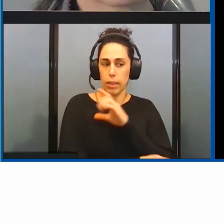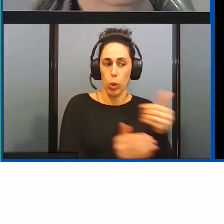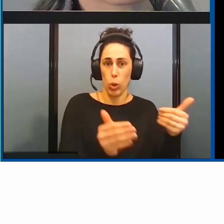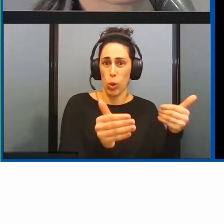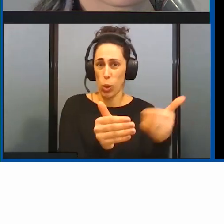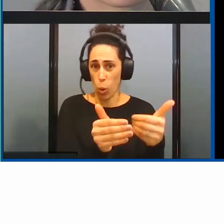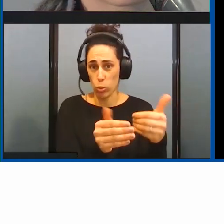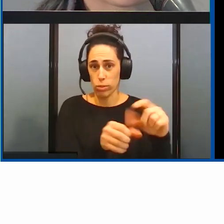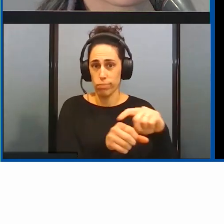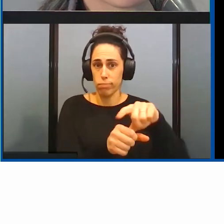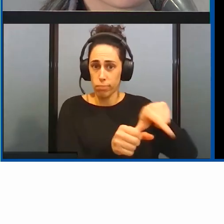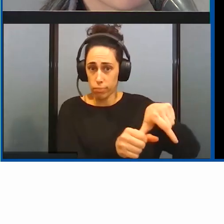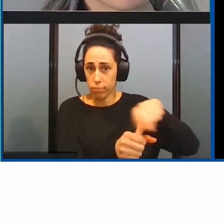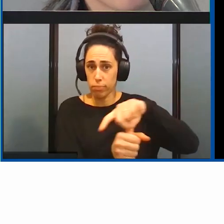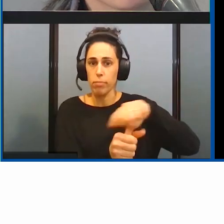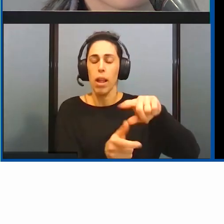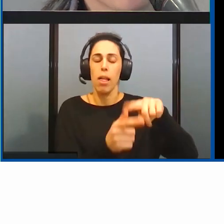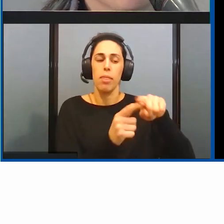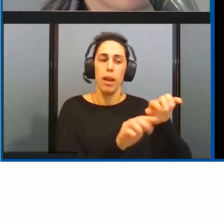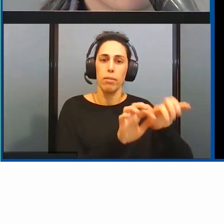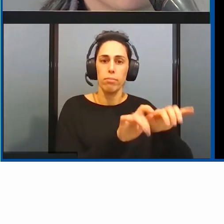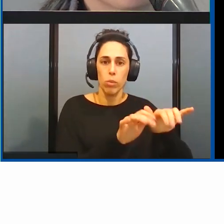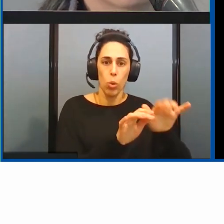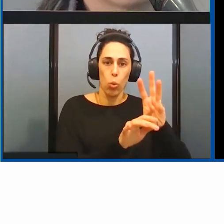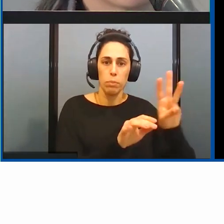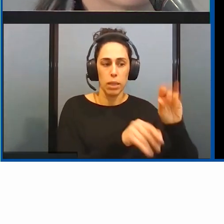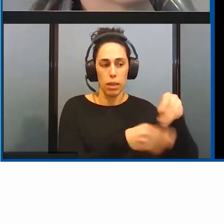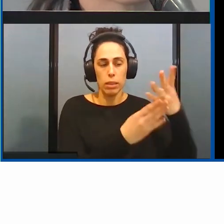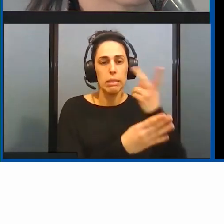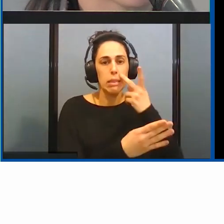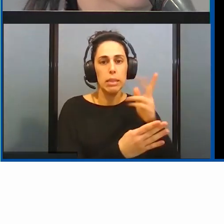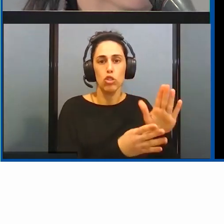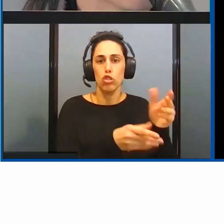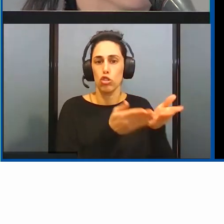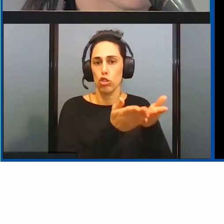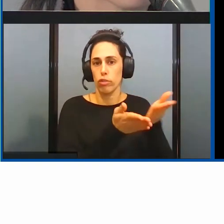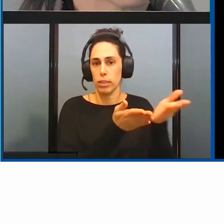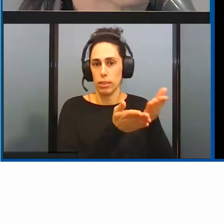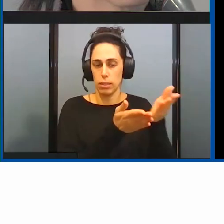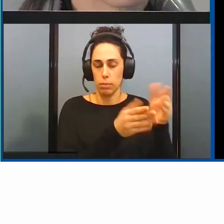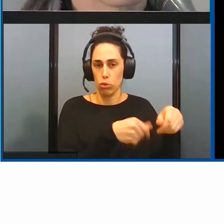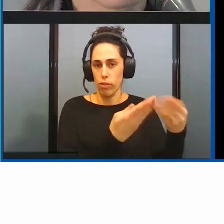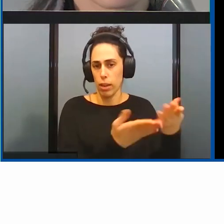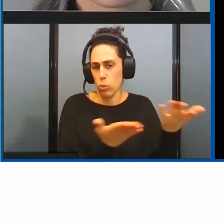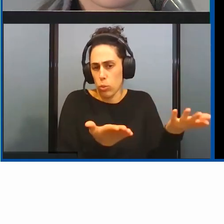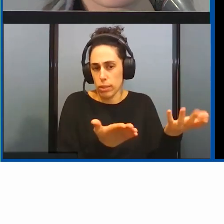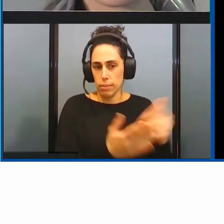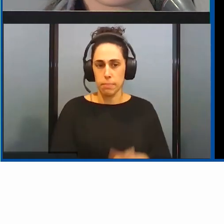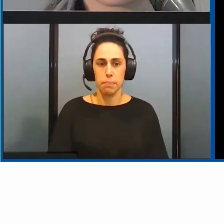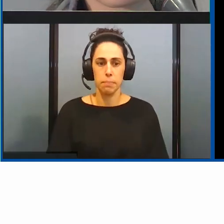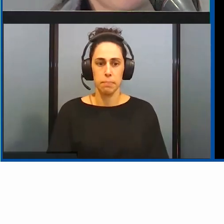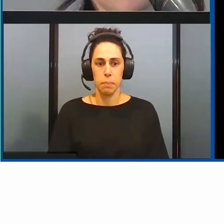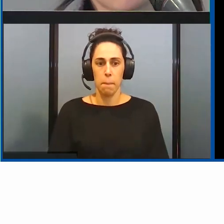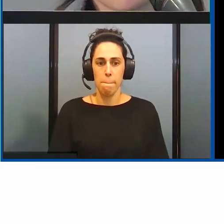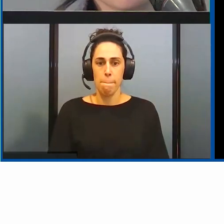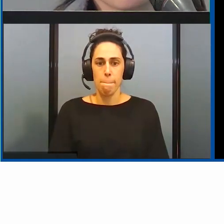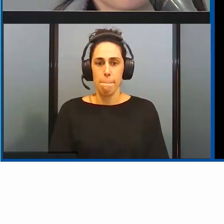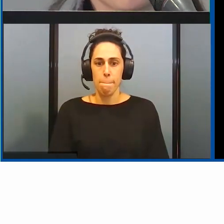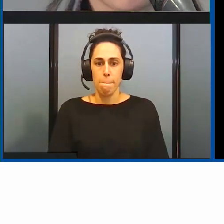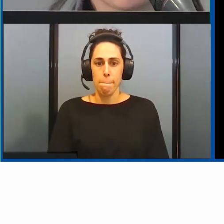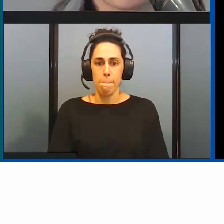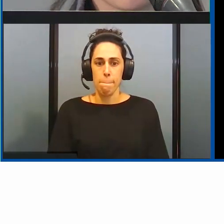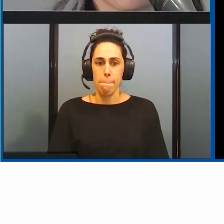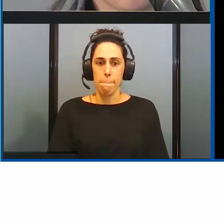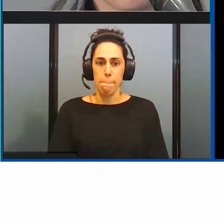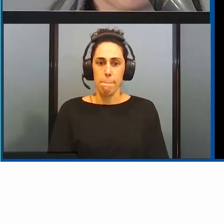out. The specialty clinics, lots of them are provincial mandates, and they do different things.